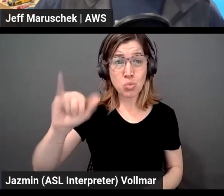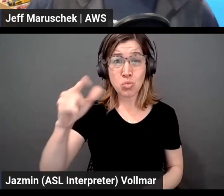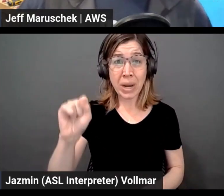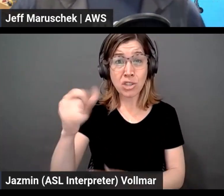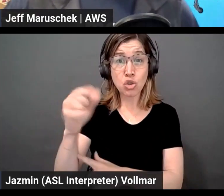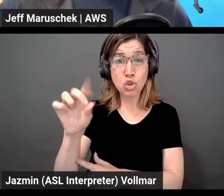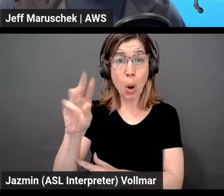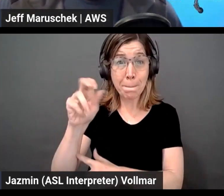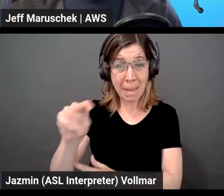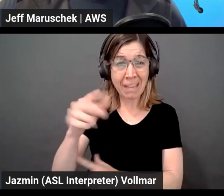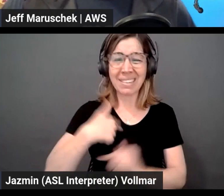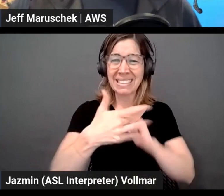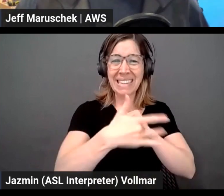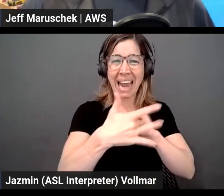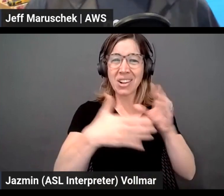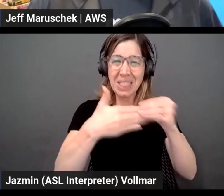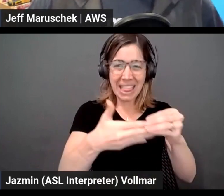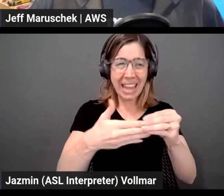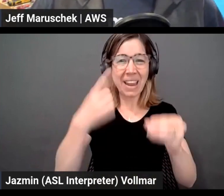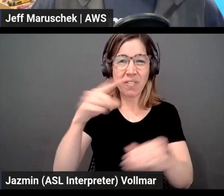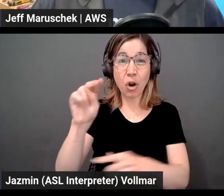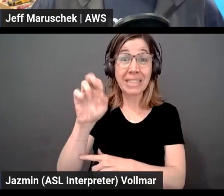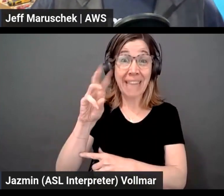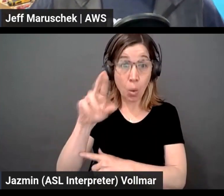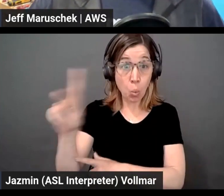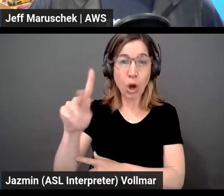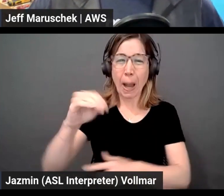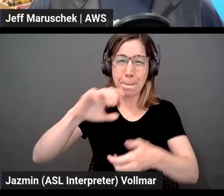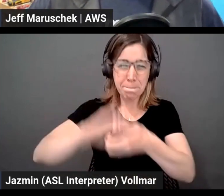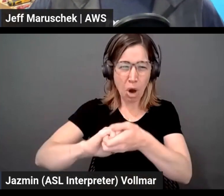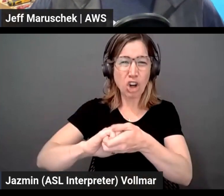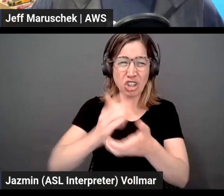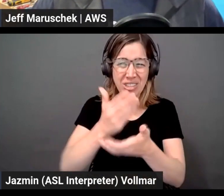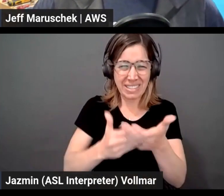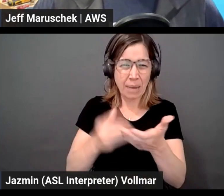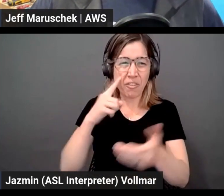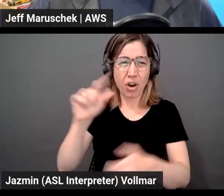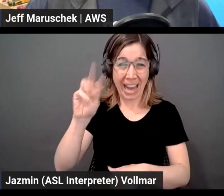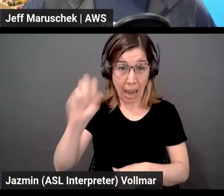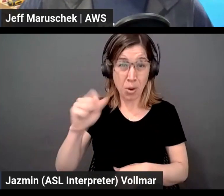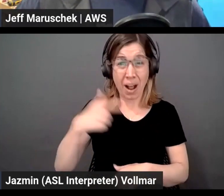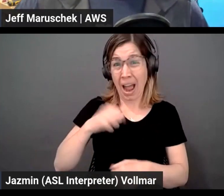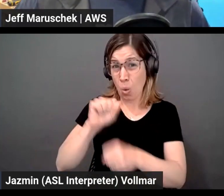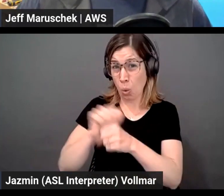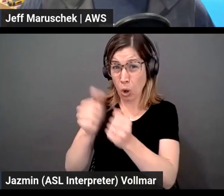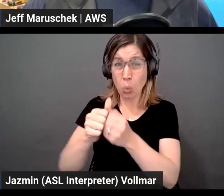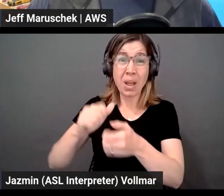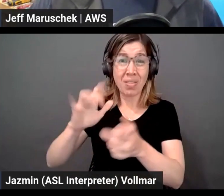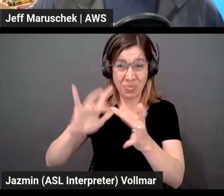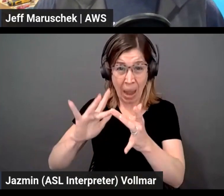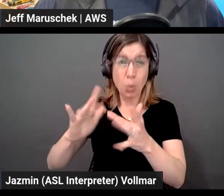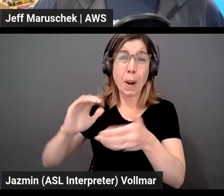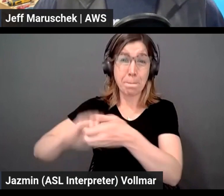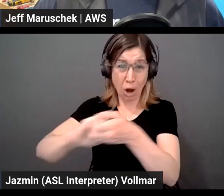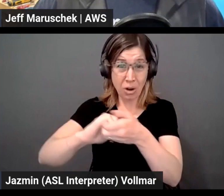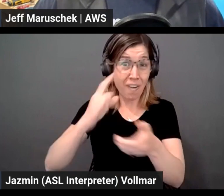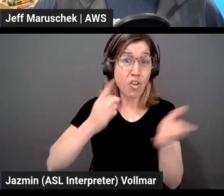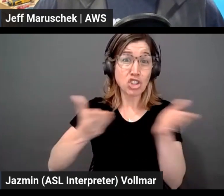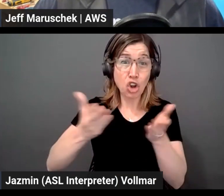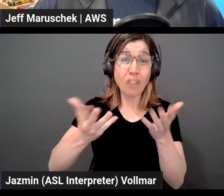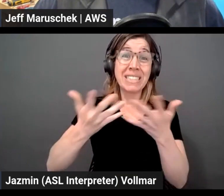the technical lead for the networking partner segment at AWS, and I work with a lot of the networking partners on service integration, including verified